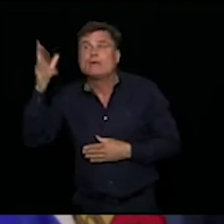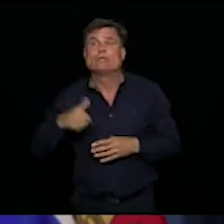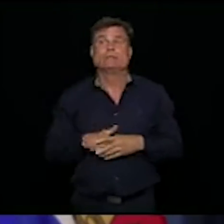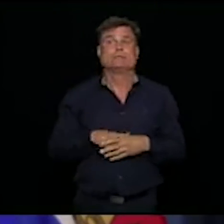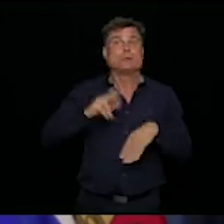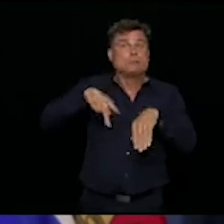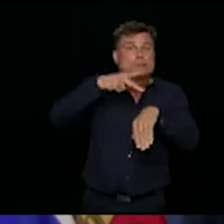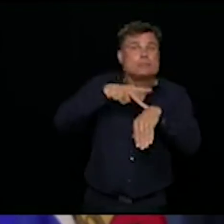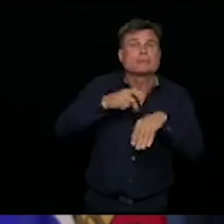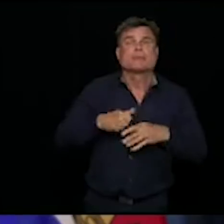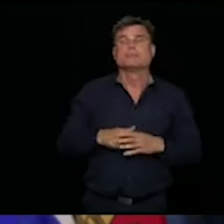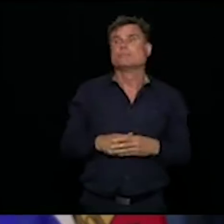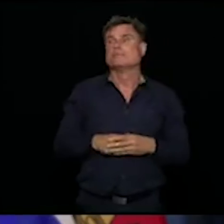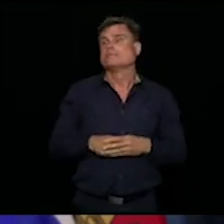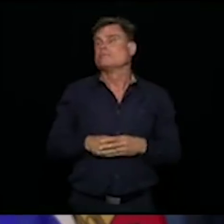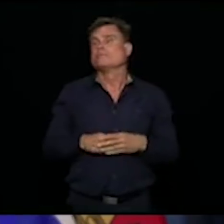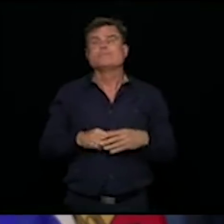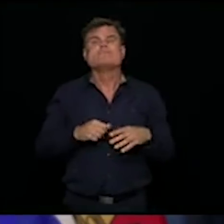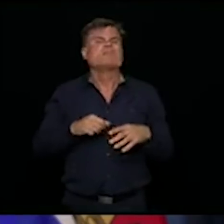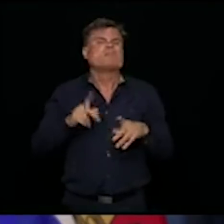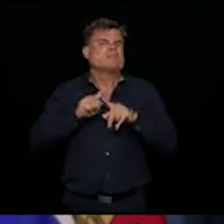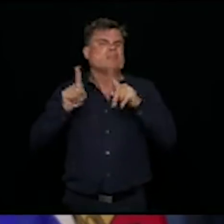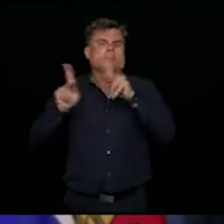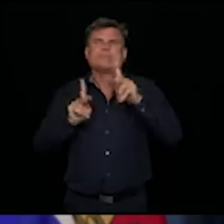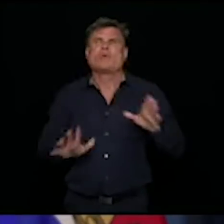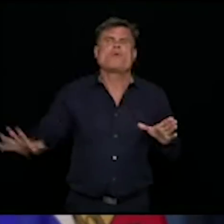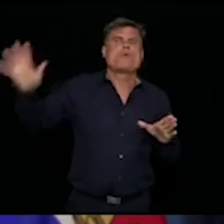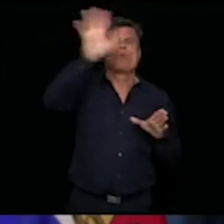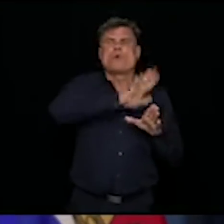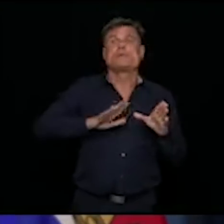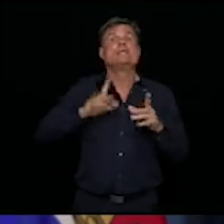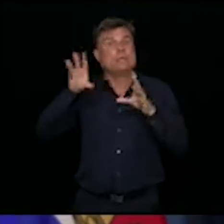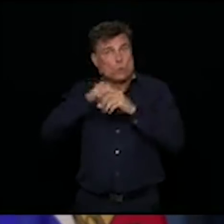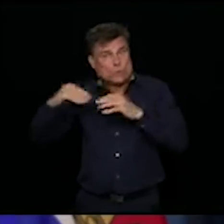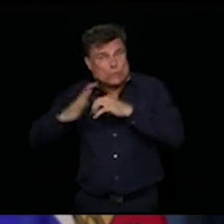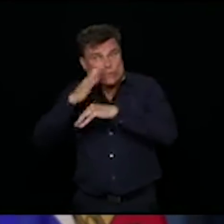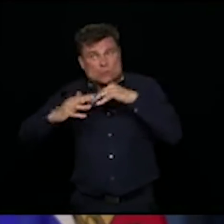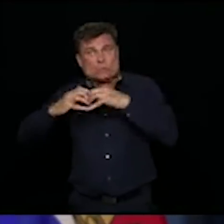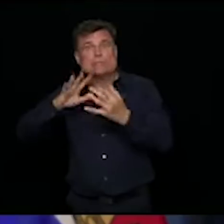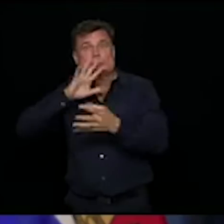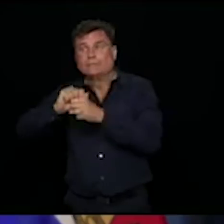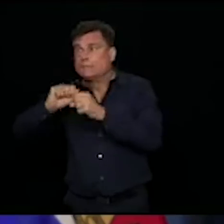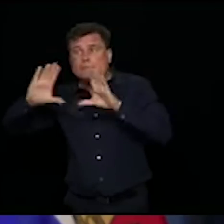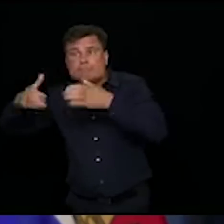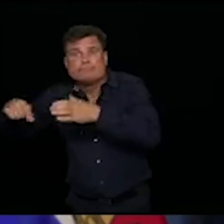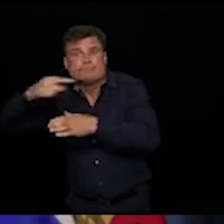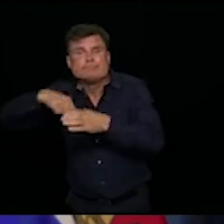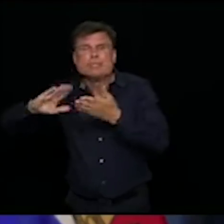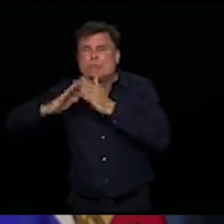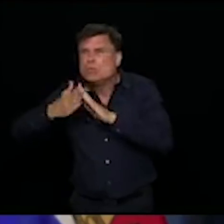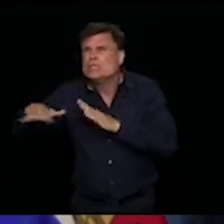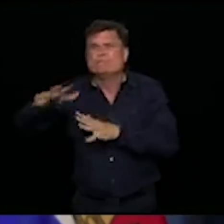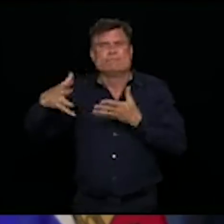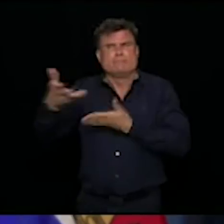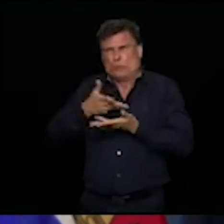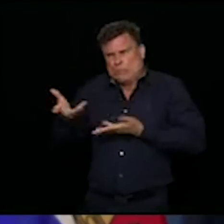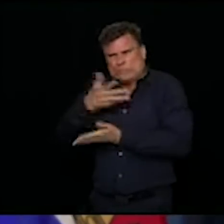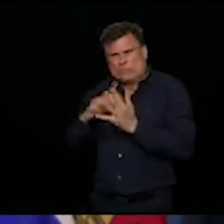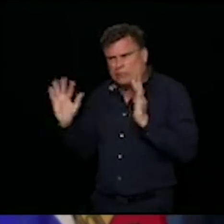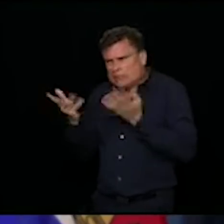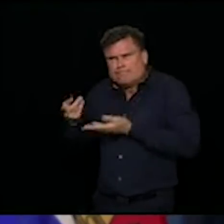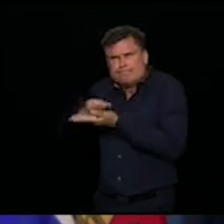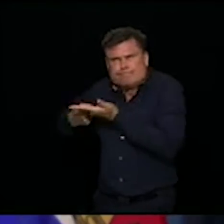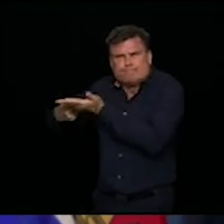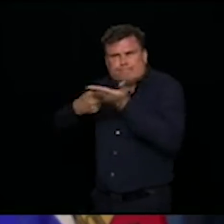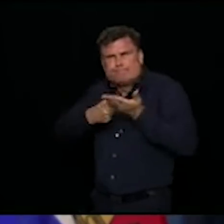workers, principals and vice principals, superintendents, trustees and Indigenous rights holders to ensure that health and safety in BC